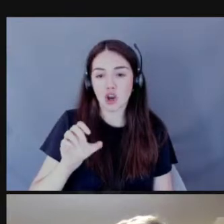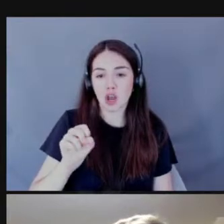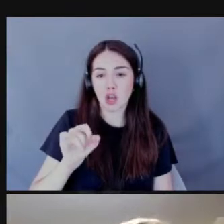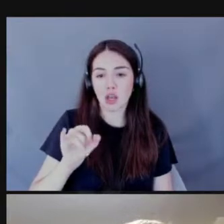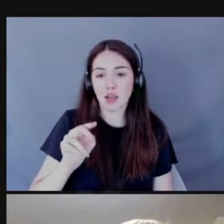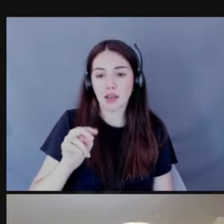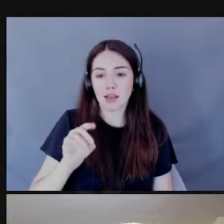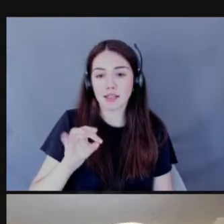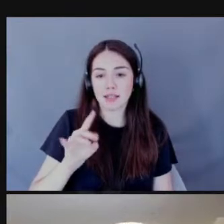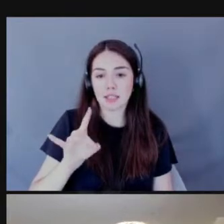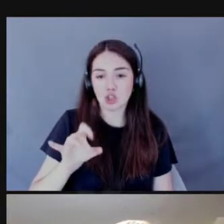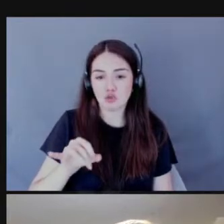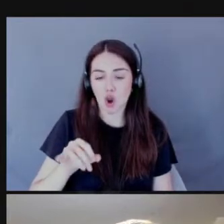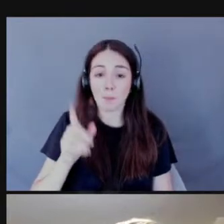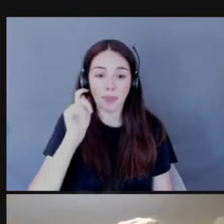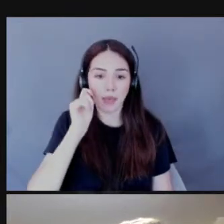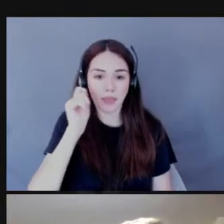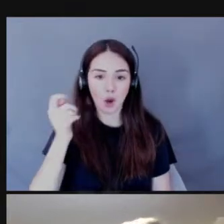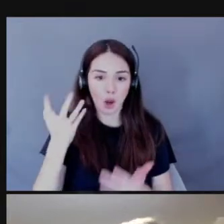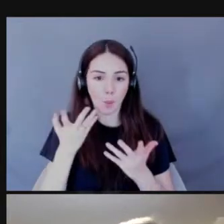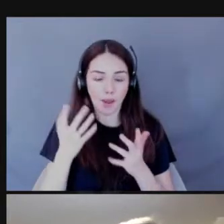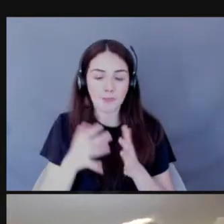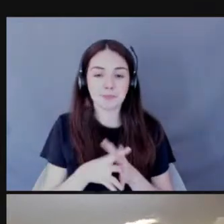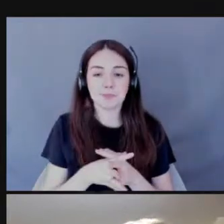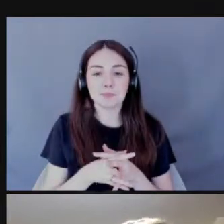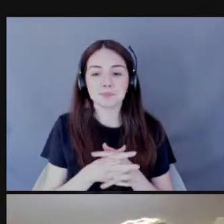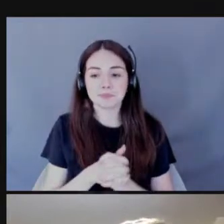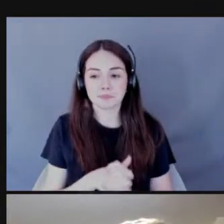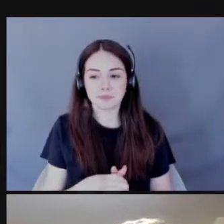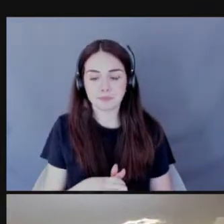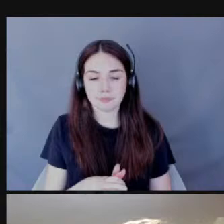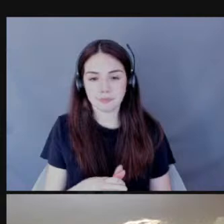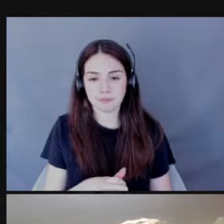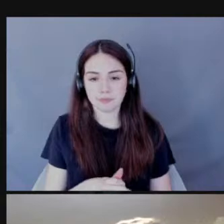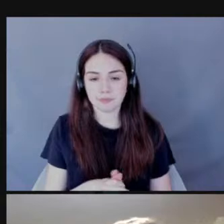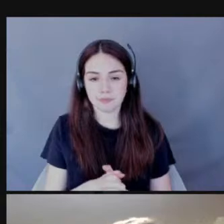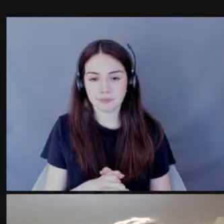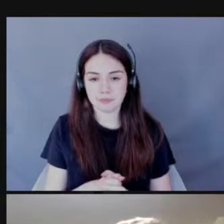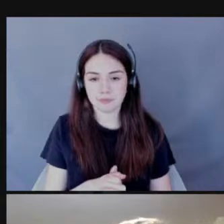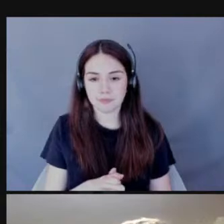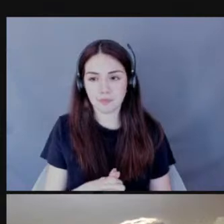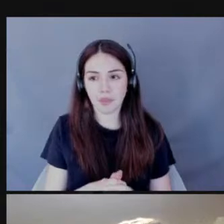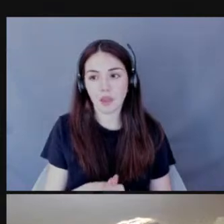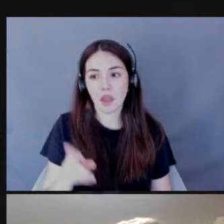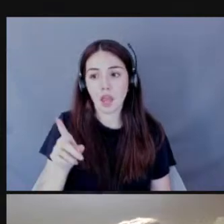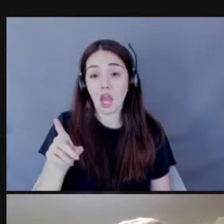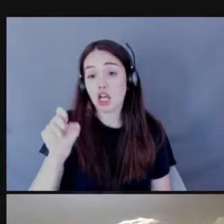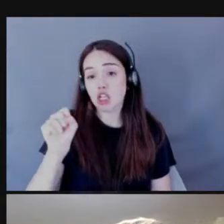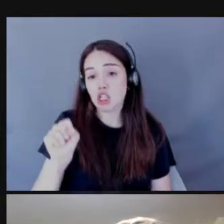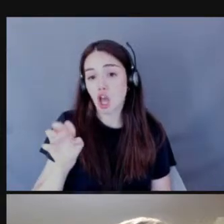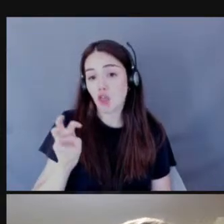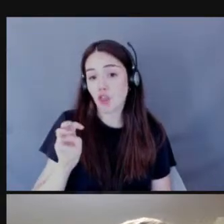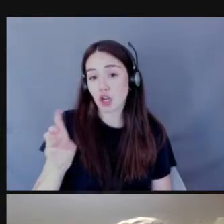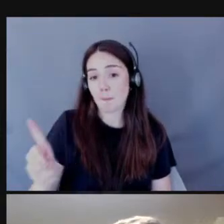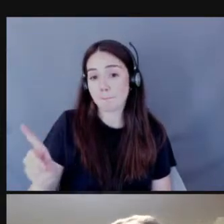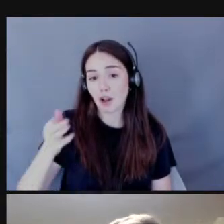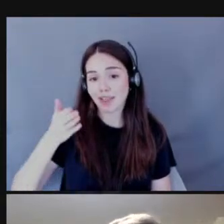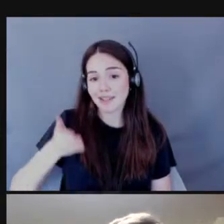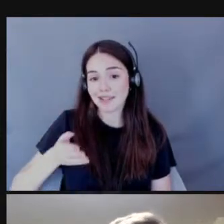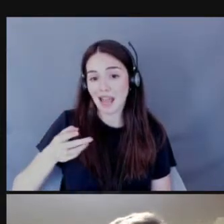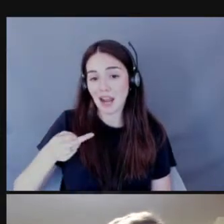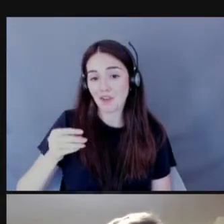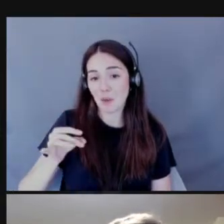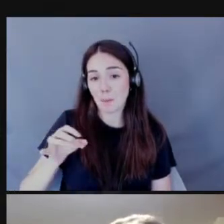The theory ran this, that over on the southern Maryland side of the Potomac, in a place